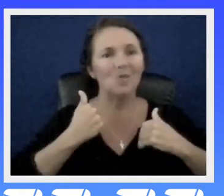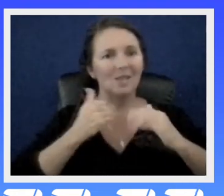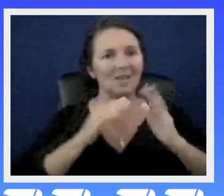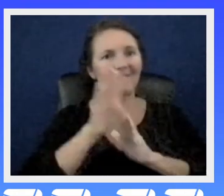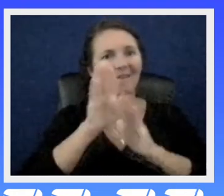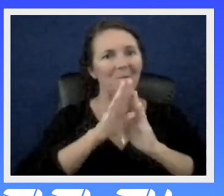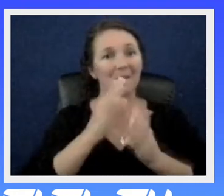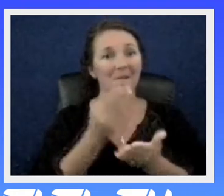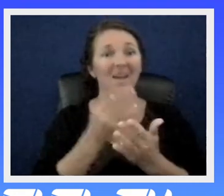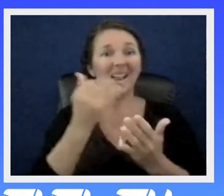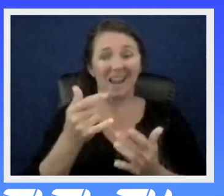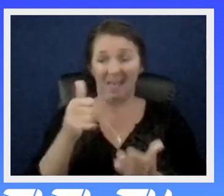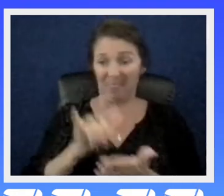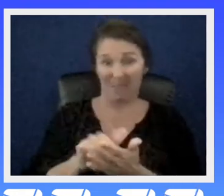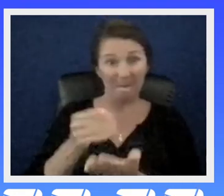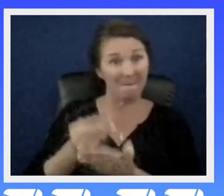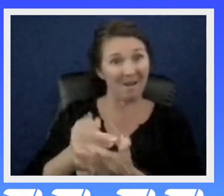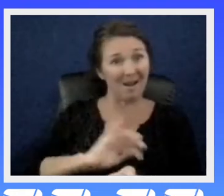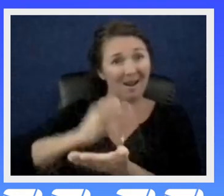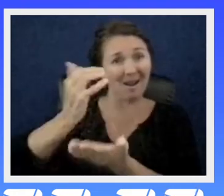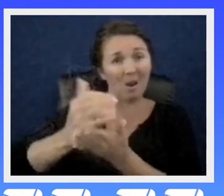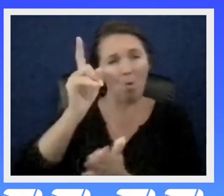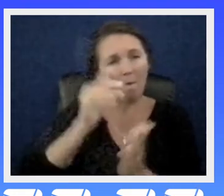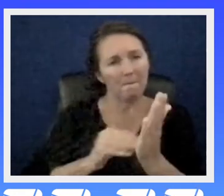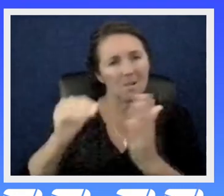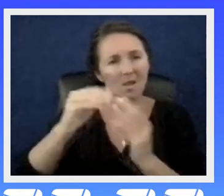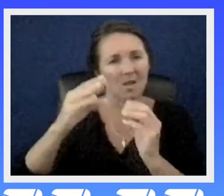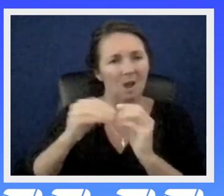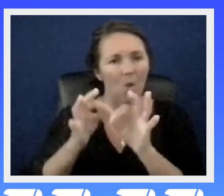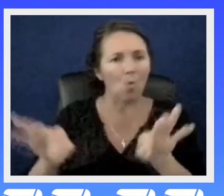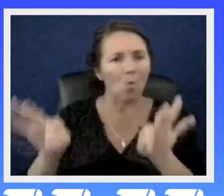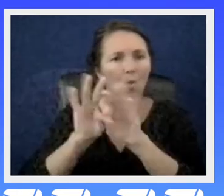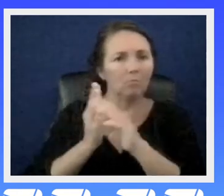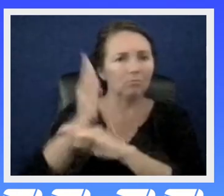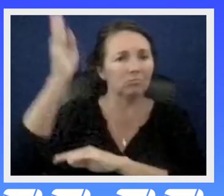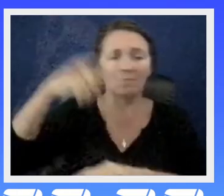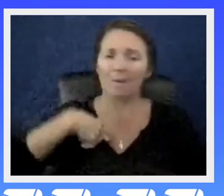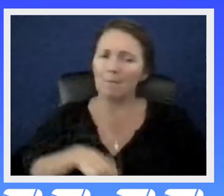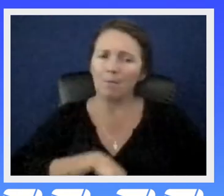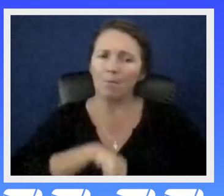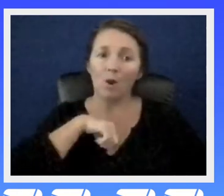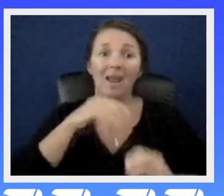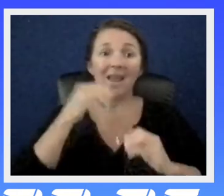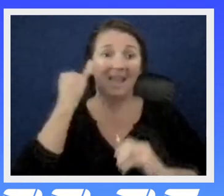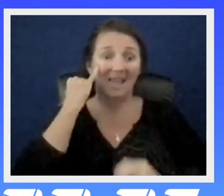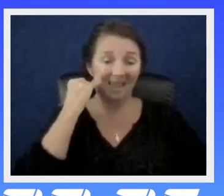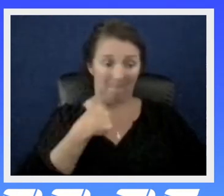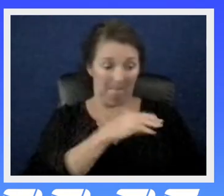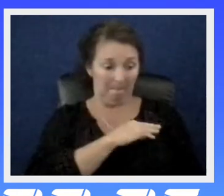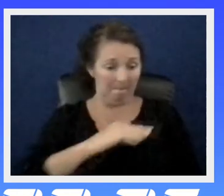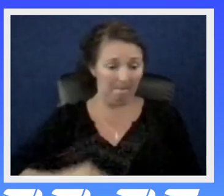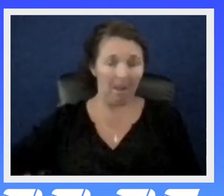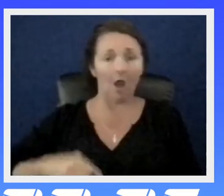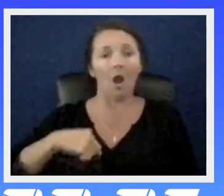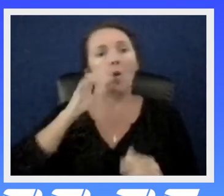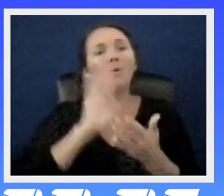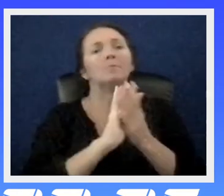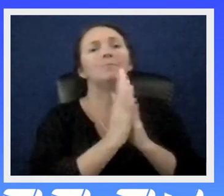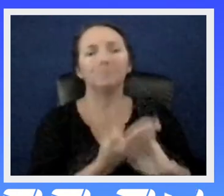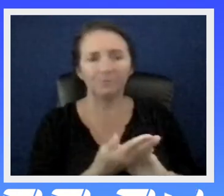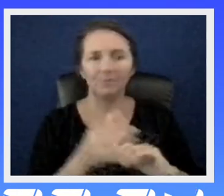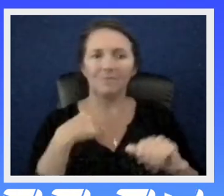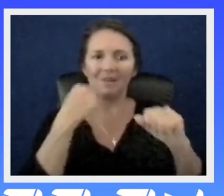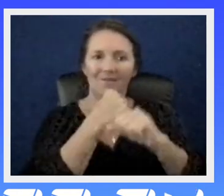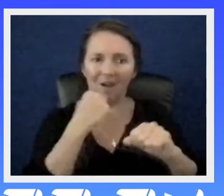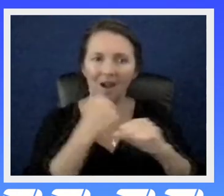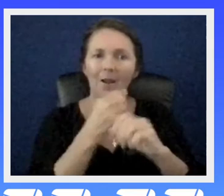over $1 million. It's one of my proudest achievements. As mayor, I would put more millions into that. I'm often fighting the administration to put more